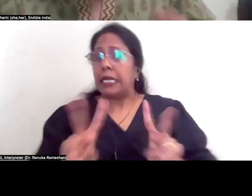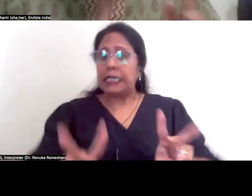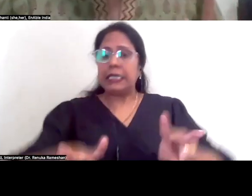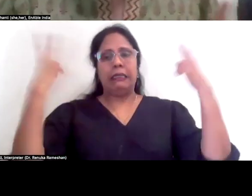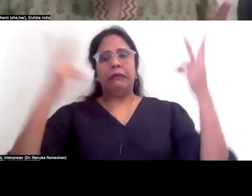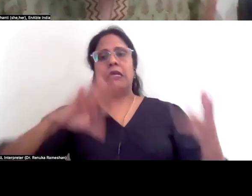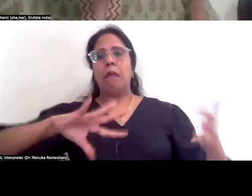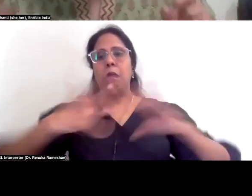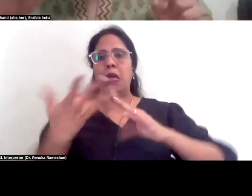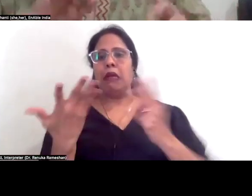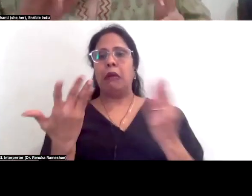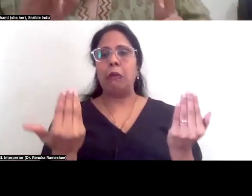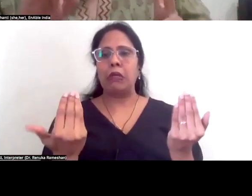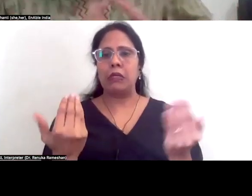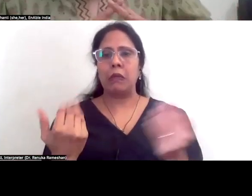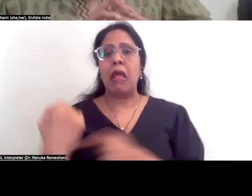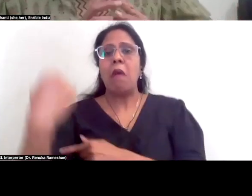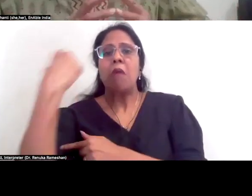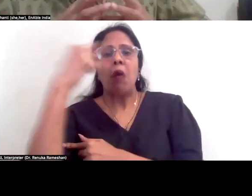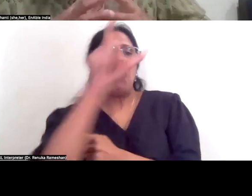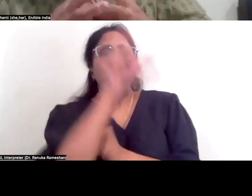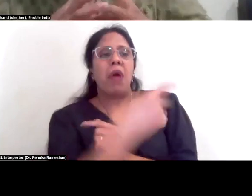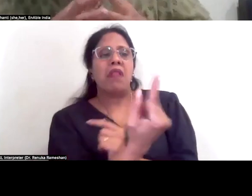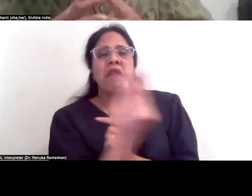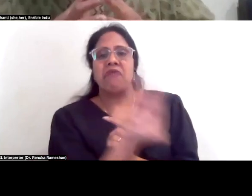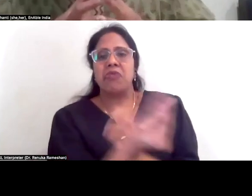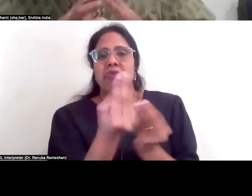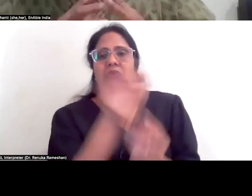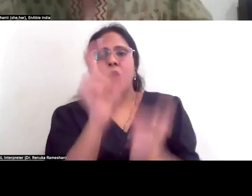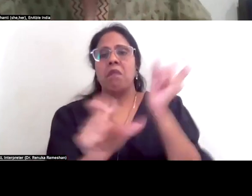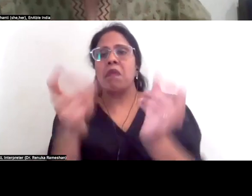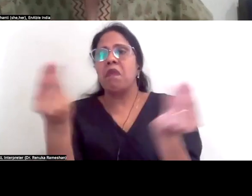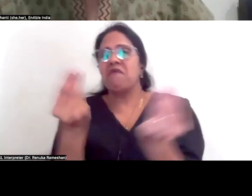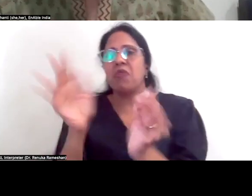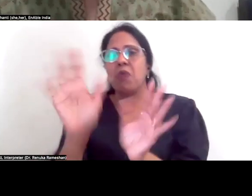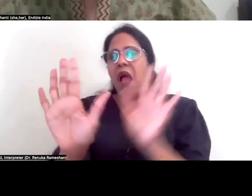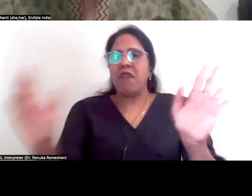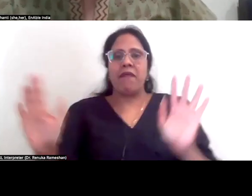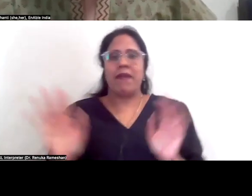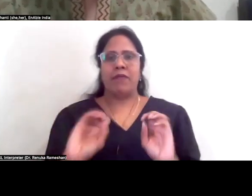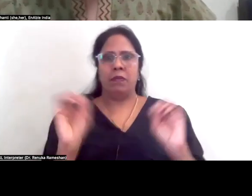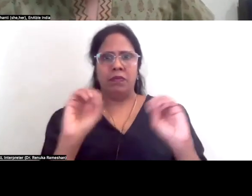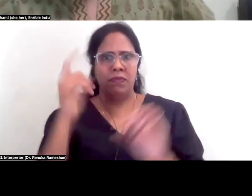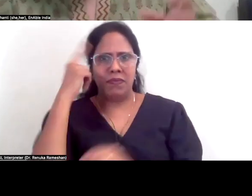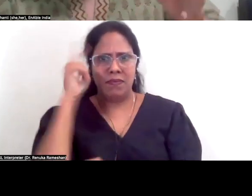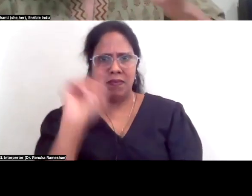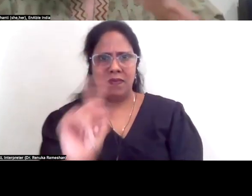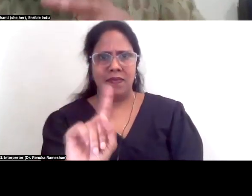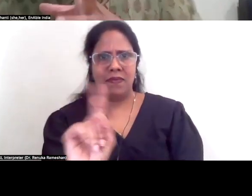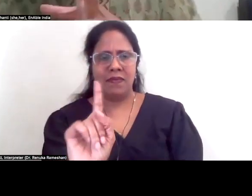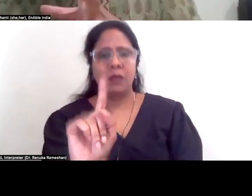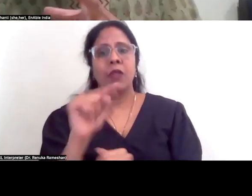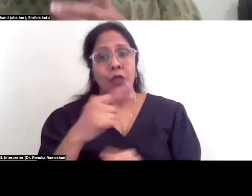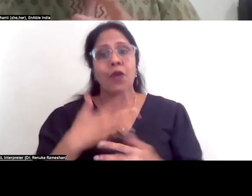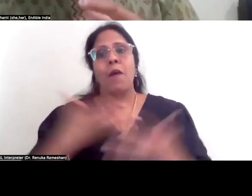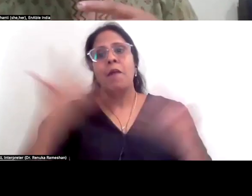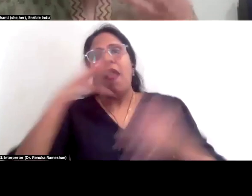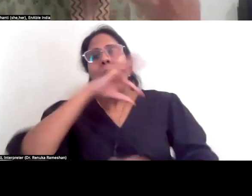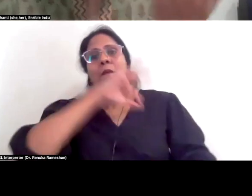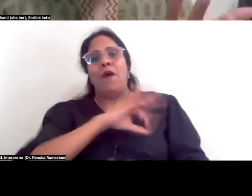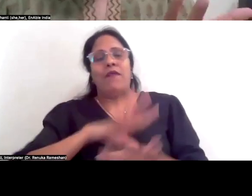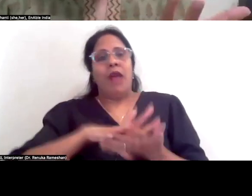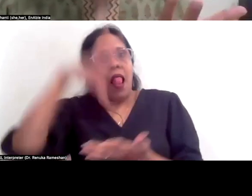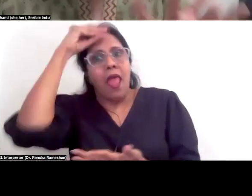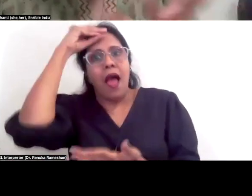don't need to think power is in the hands of only one or two people. This is my biggest takeaway from Harvard. And so they explained to